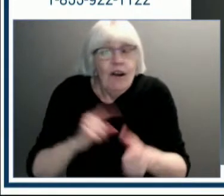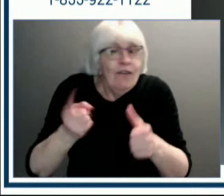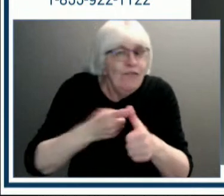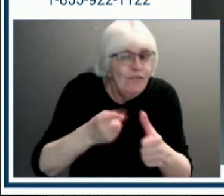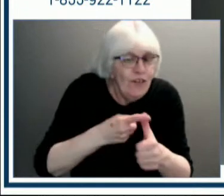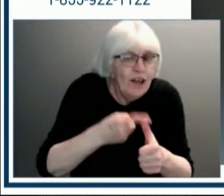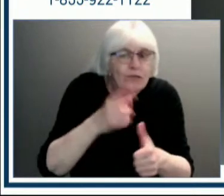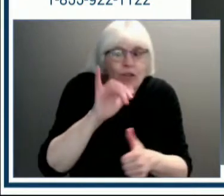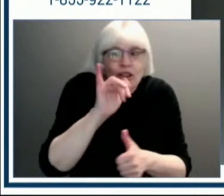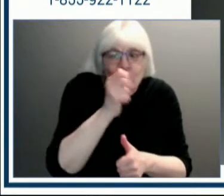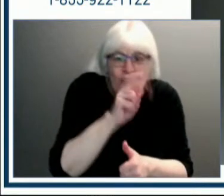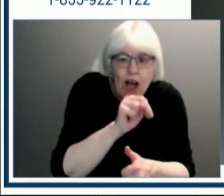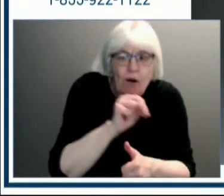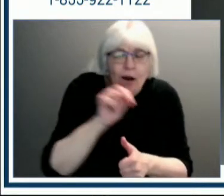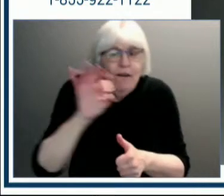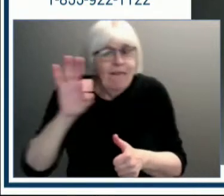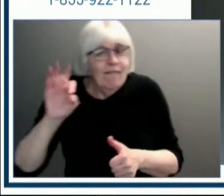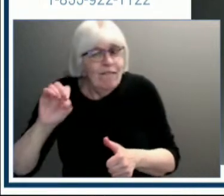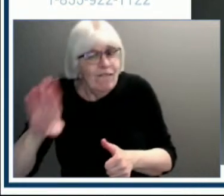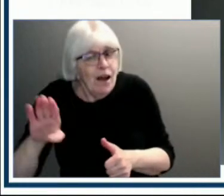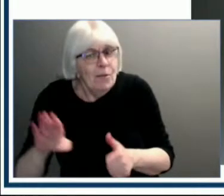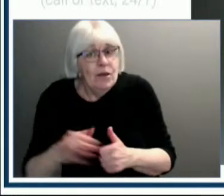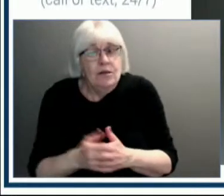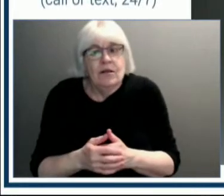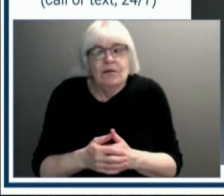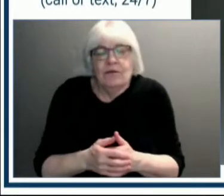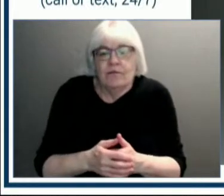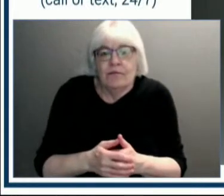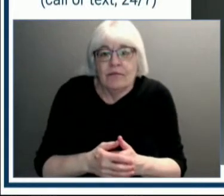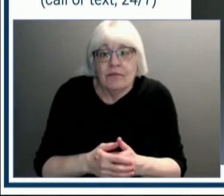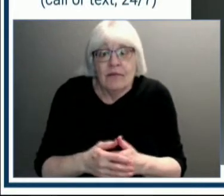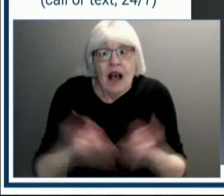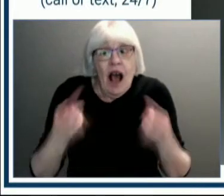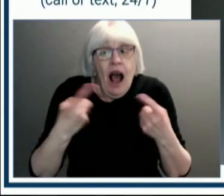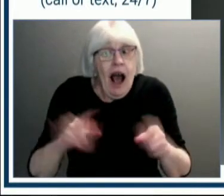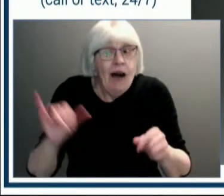we're continuing to offer first and second doses to adults and